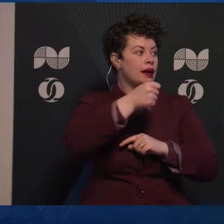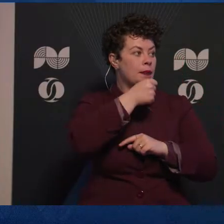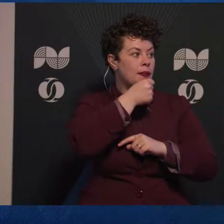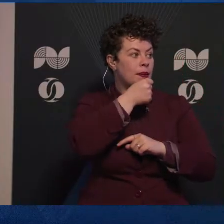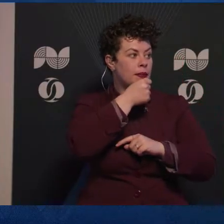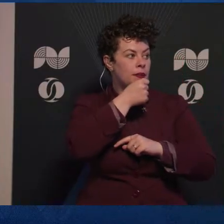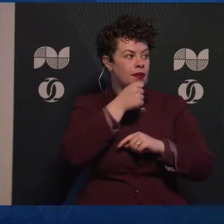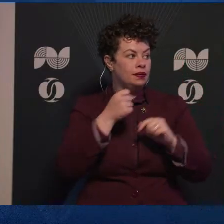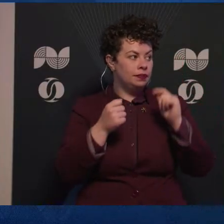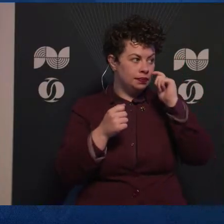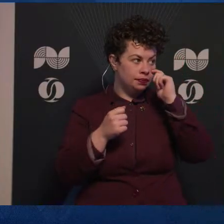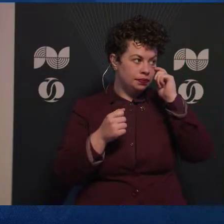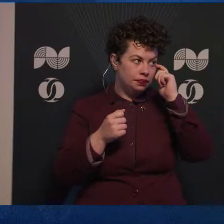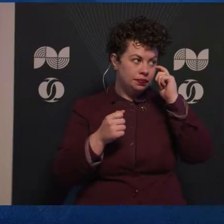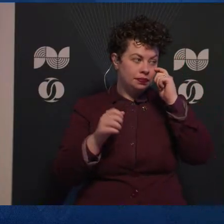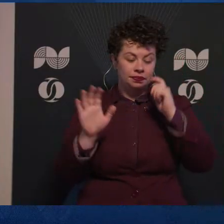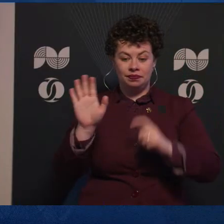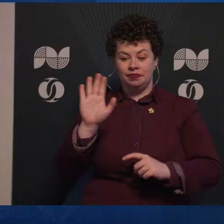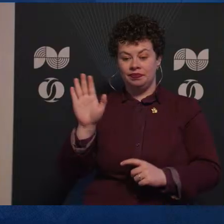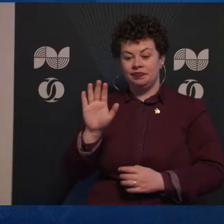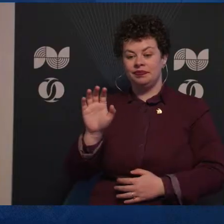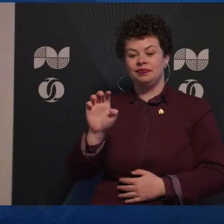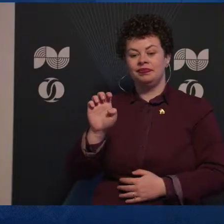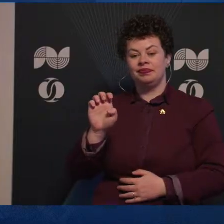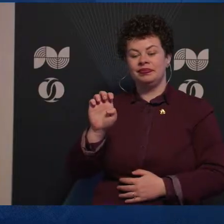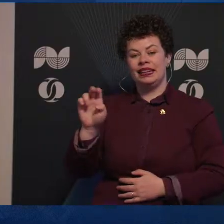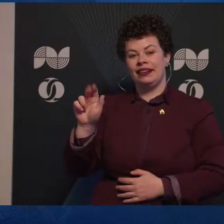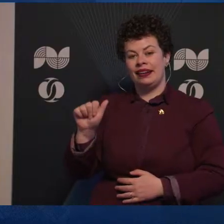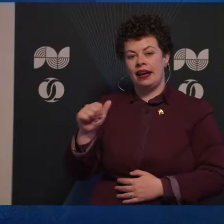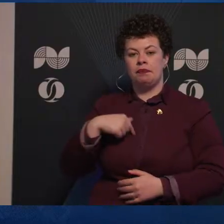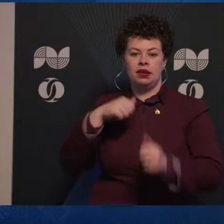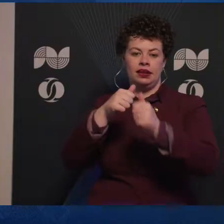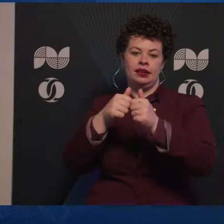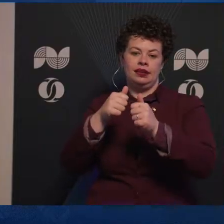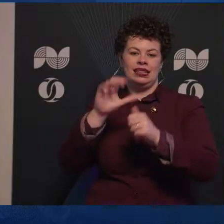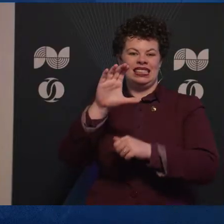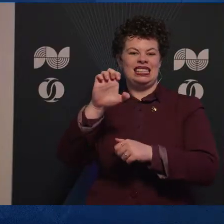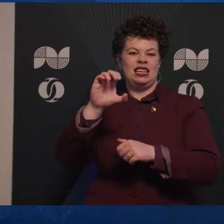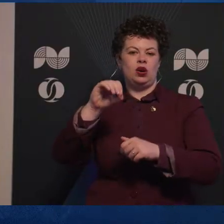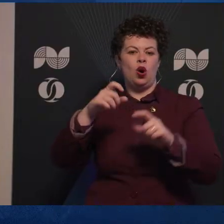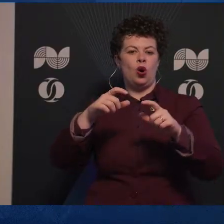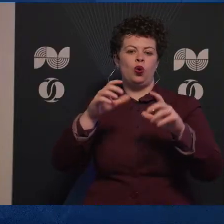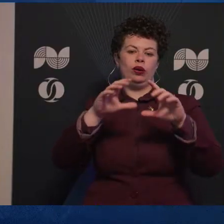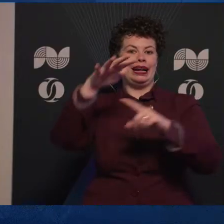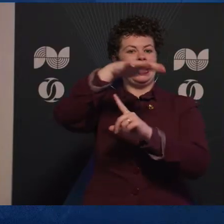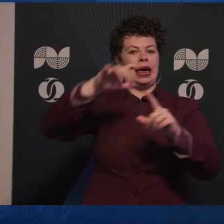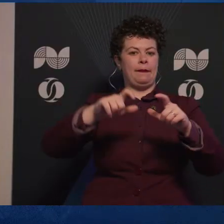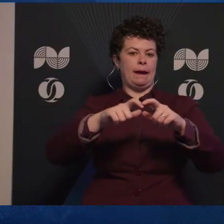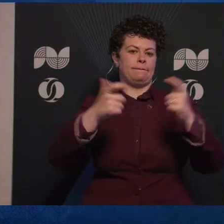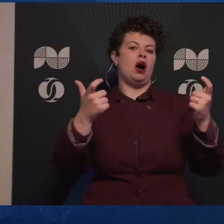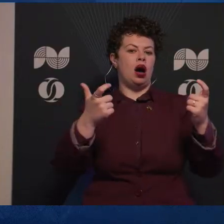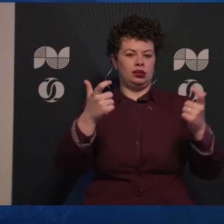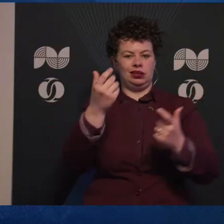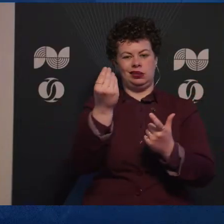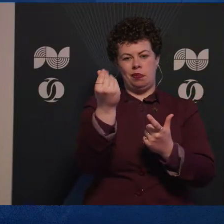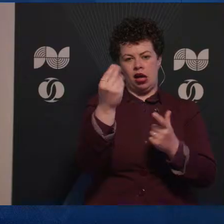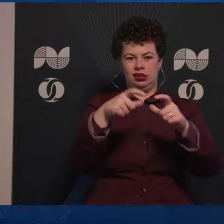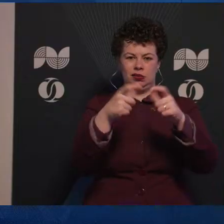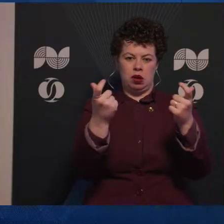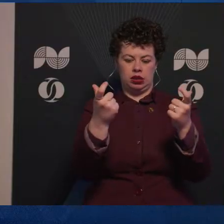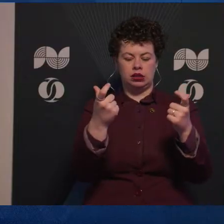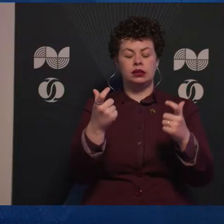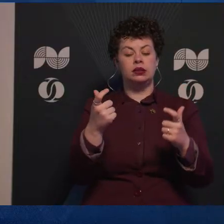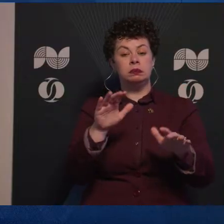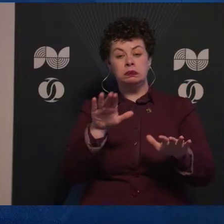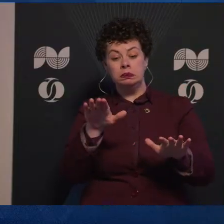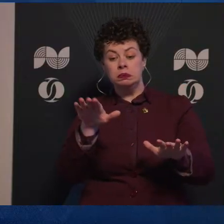next. Hi, I'm Ina Hoxha, Deputy CEO of Climate Bonds. Picking up on actually Beata's last point, so